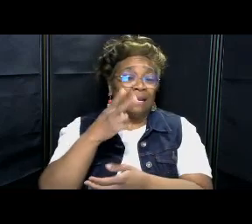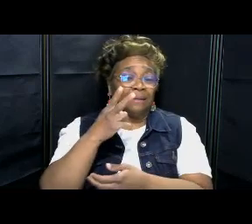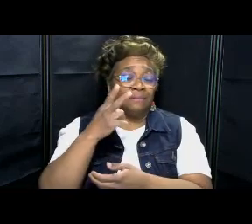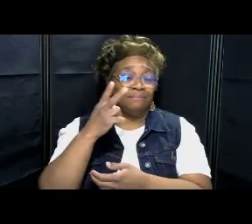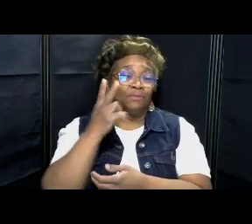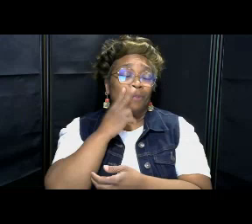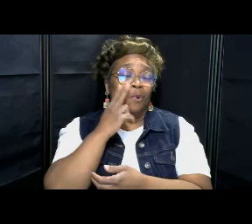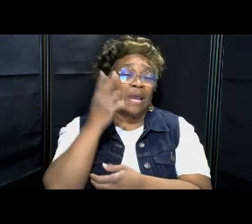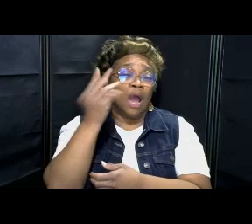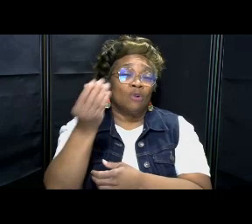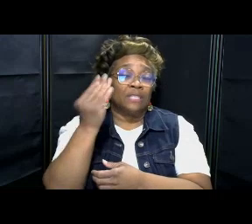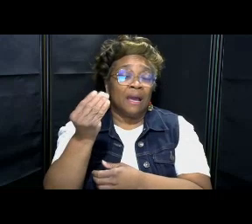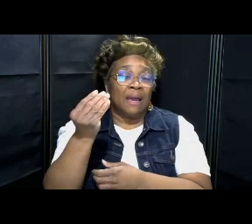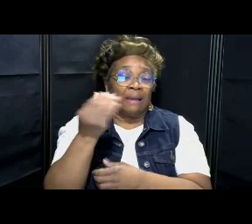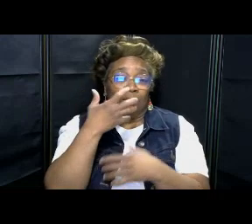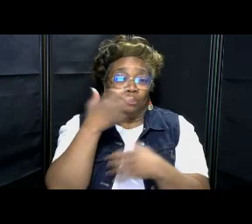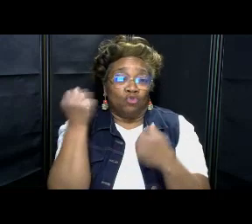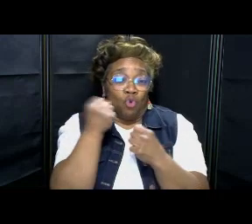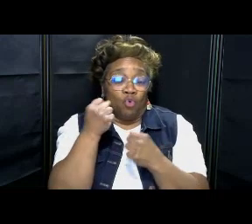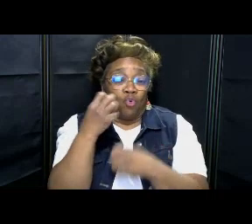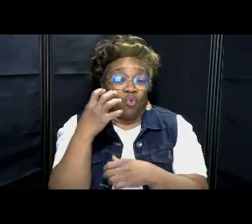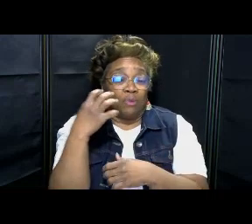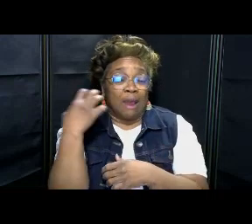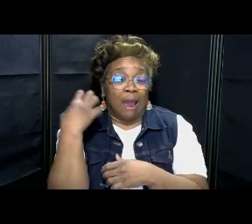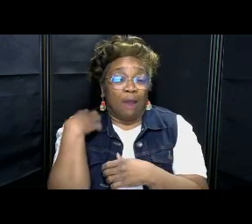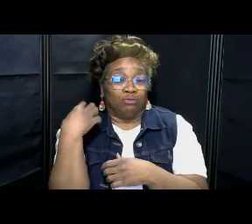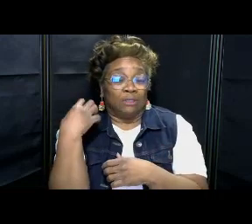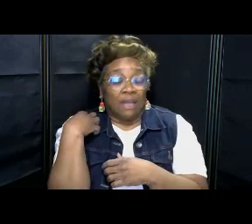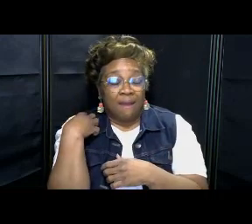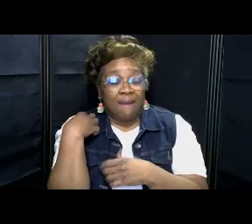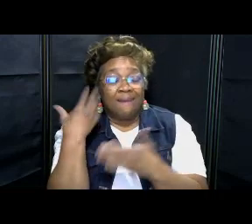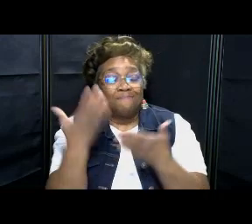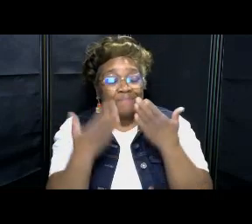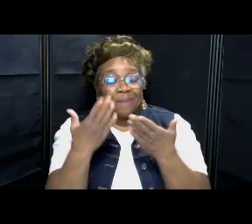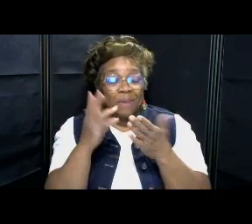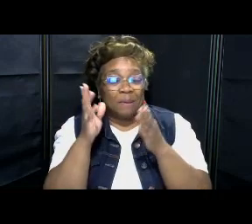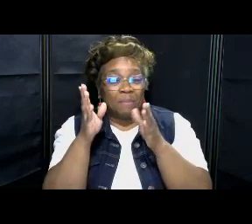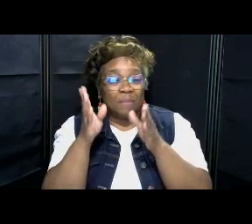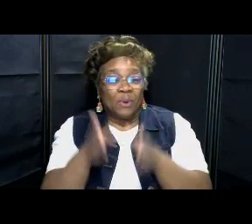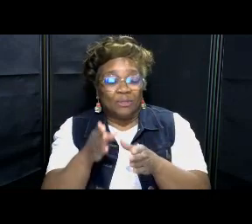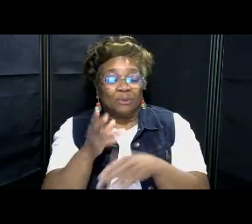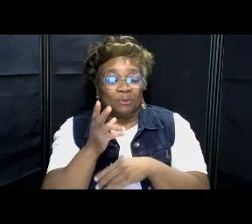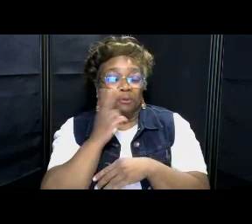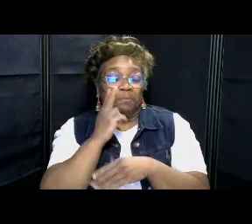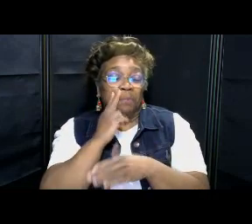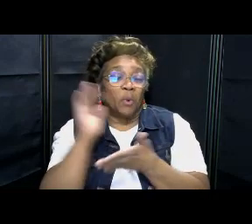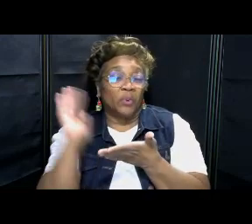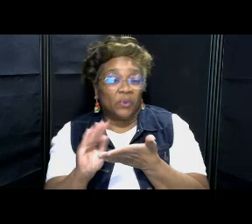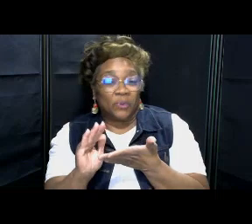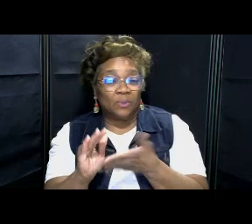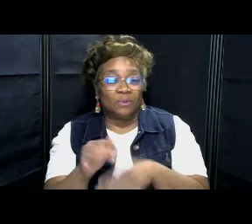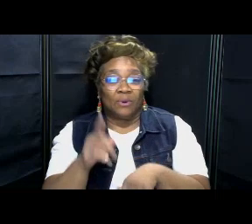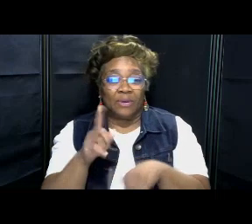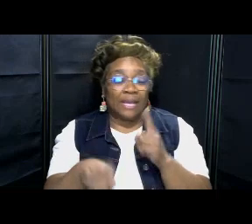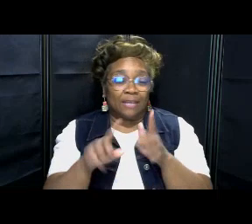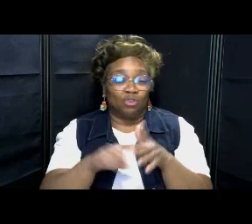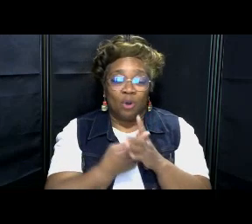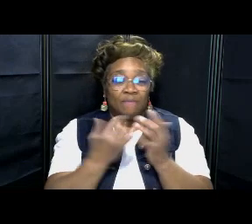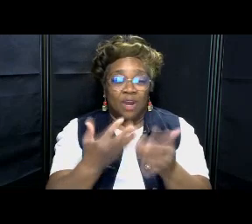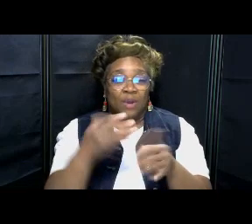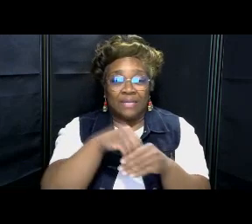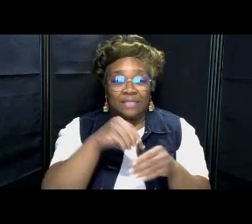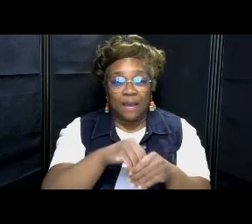weather. And maybe they'll smoke less. That was a side nugget too. If you smoke, you can stop using